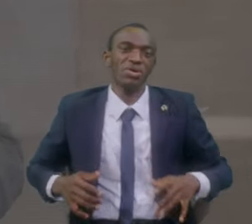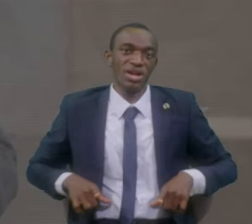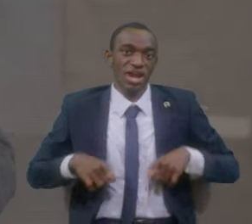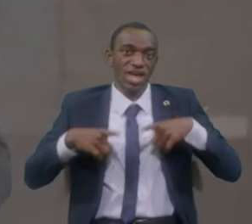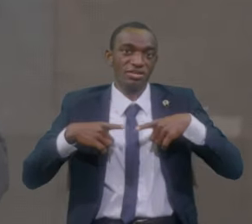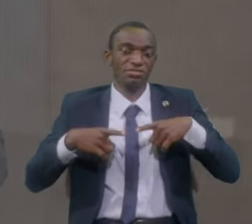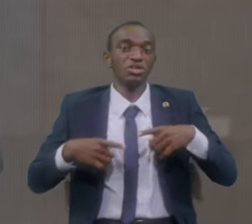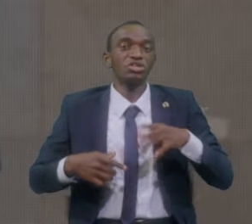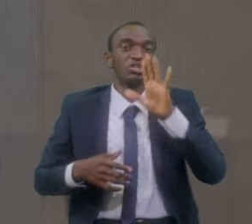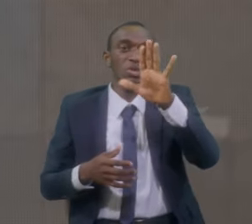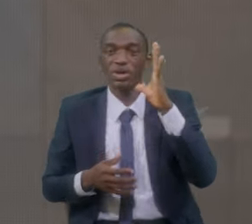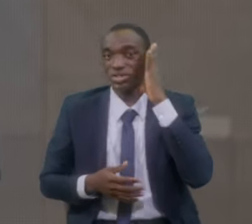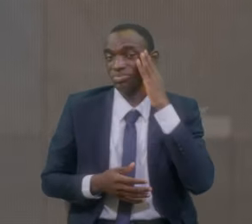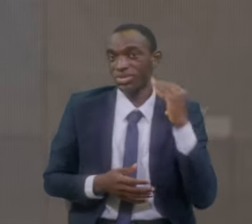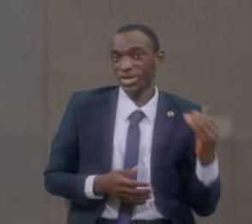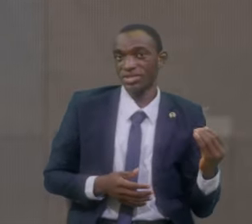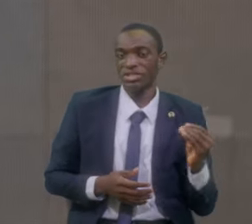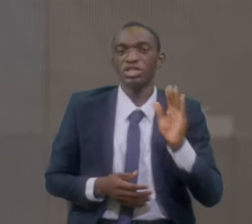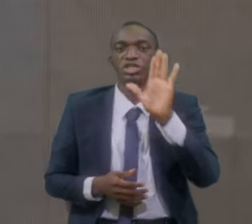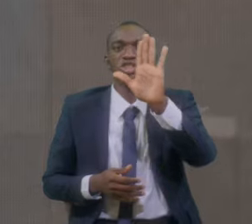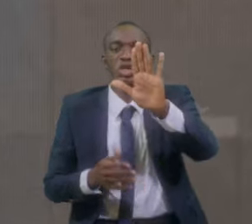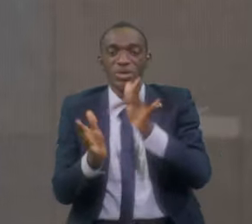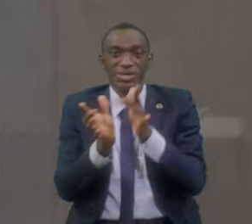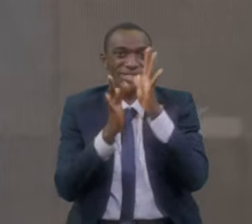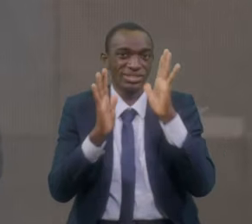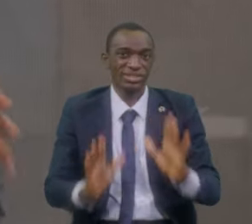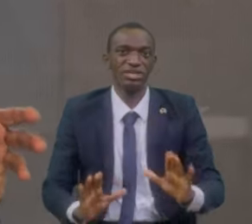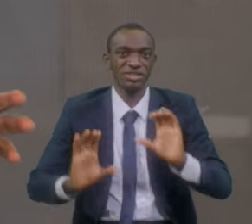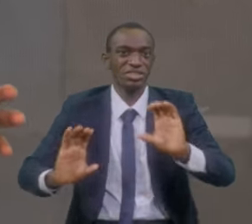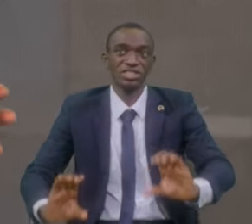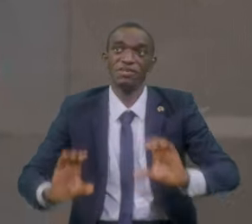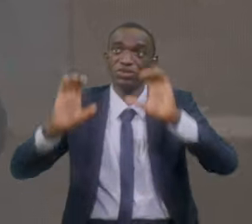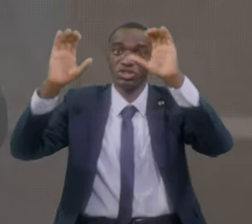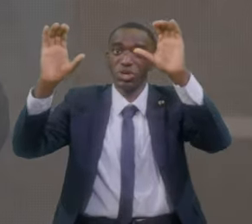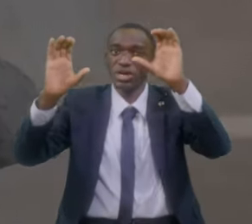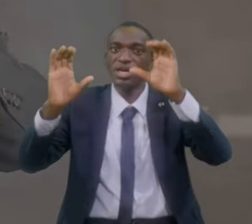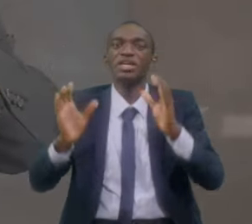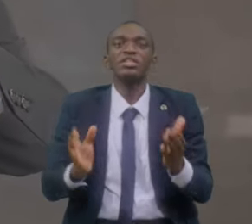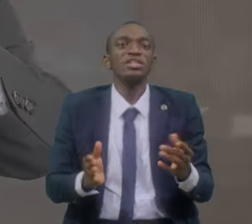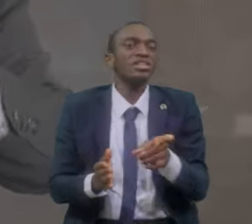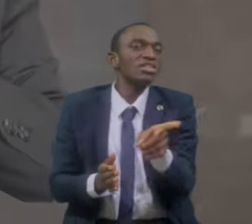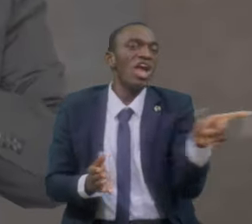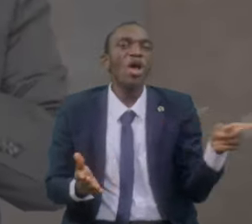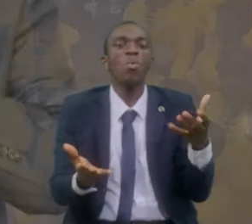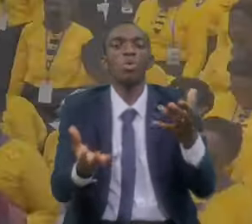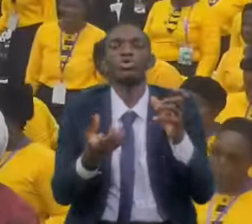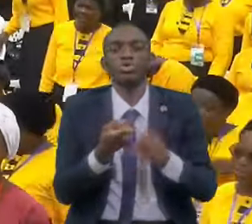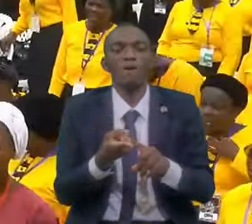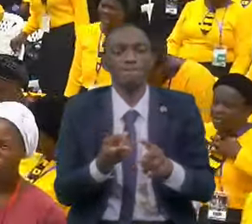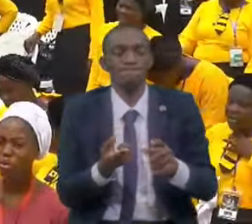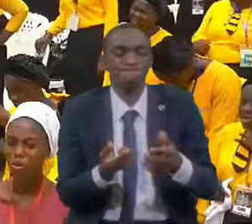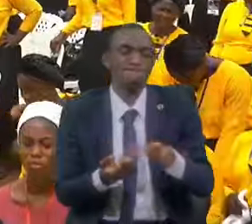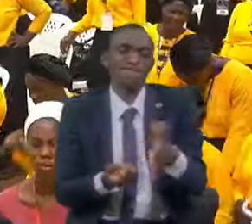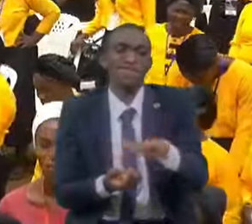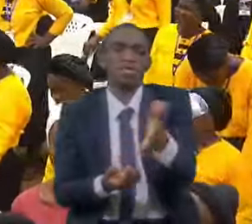experience, your Christian devotion. They want to manipulate. Don't lean on them and